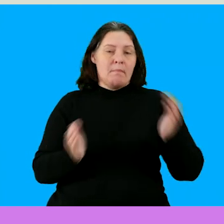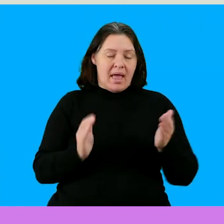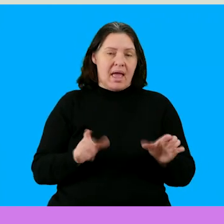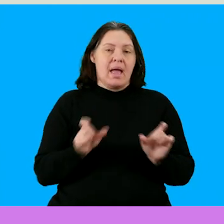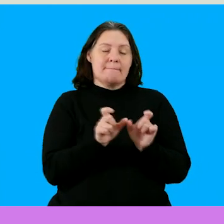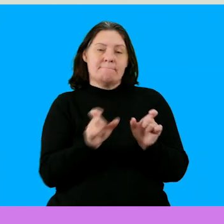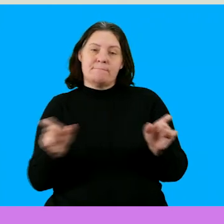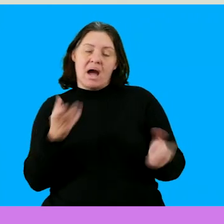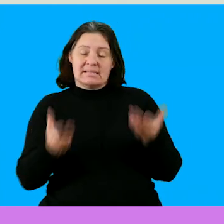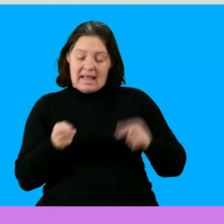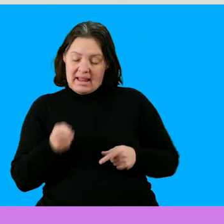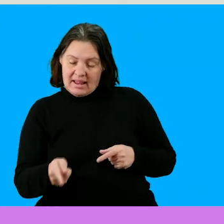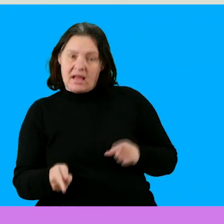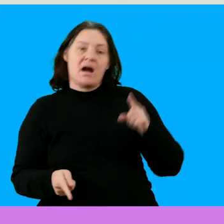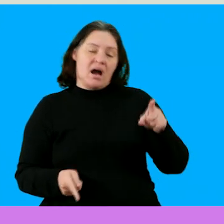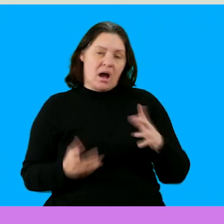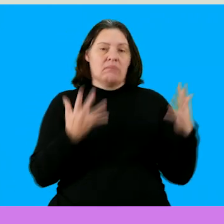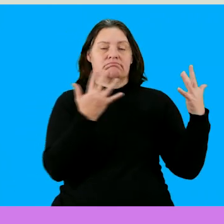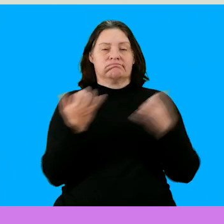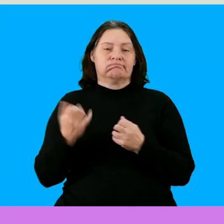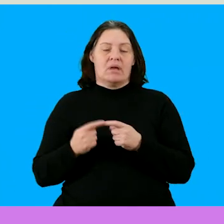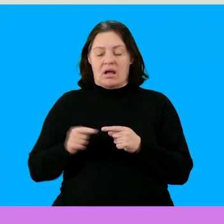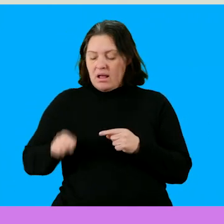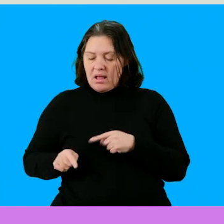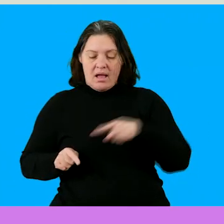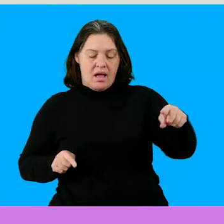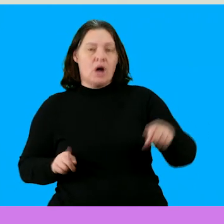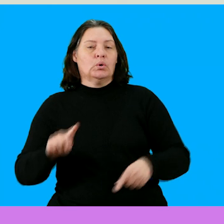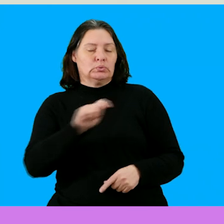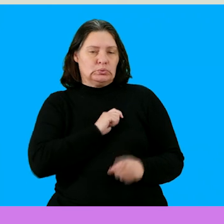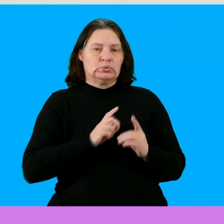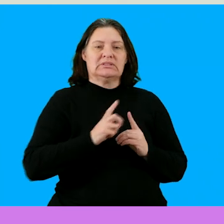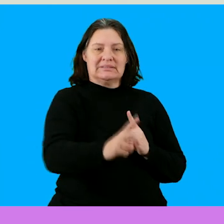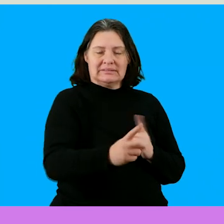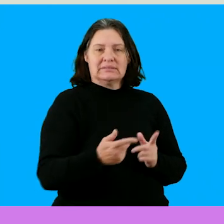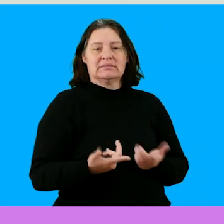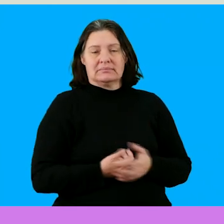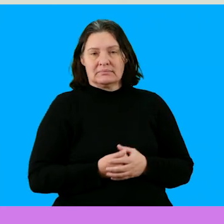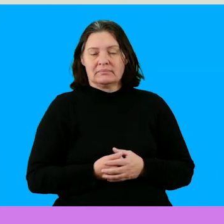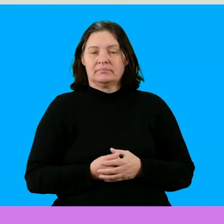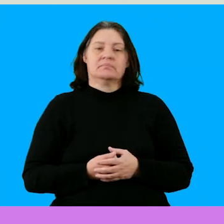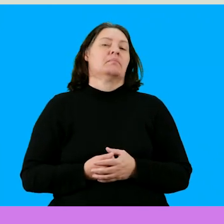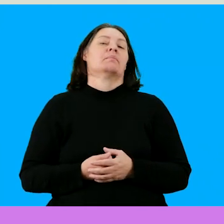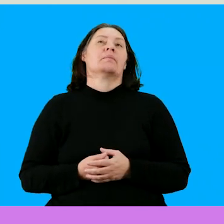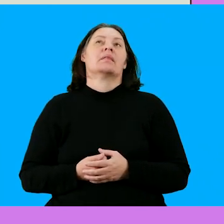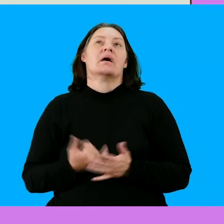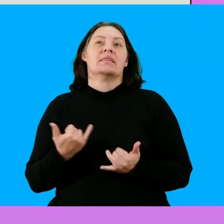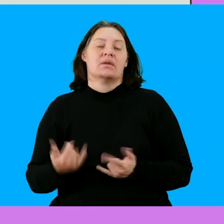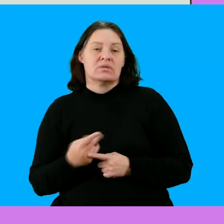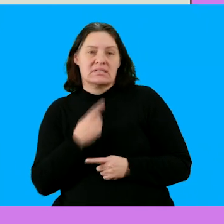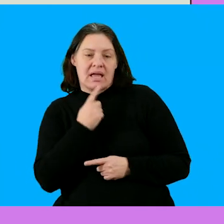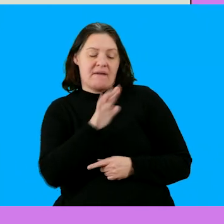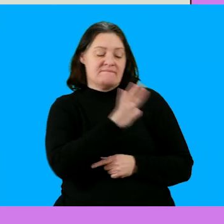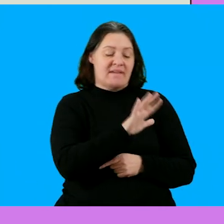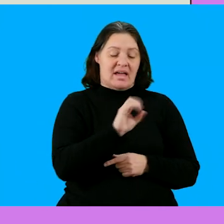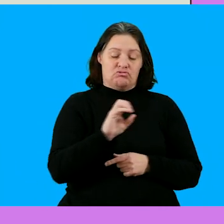the distance with the bar scale of the map, you are now able to work out the distance between the 2 points in reality. Then we